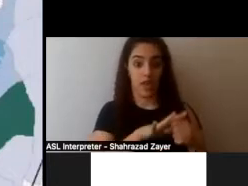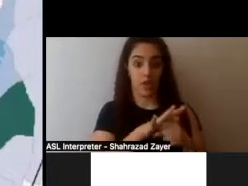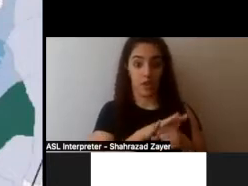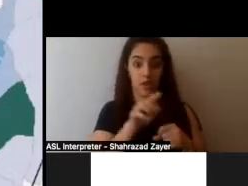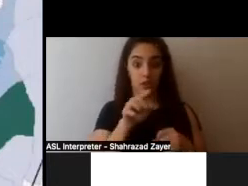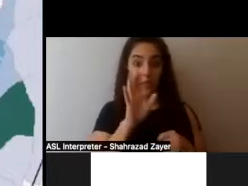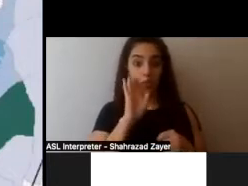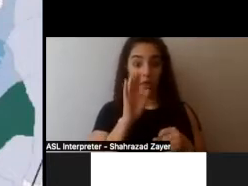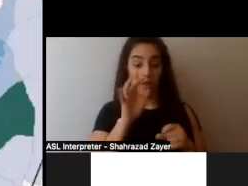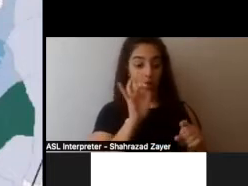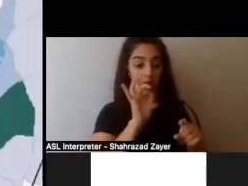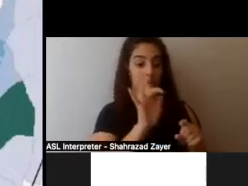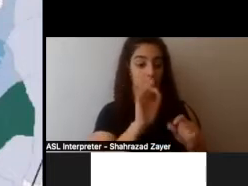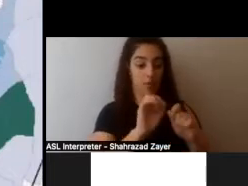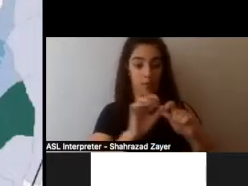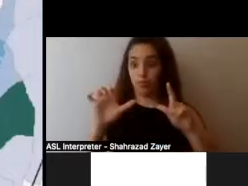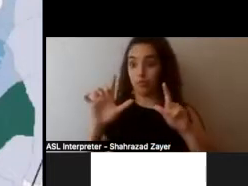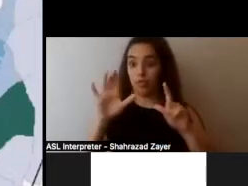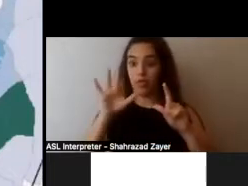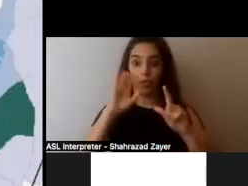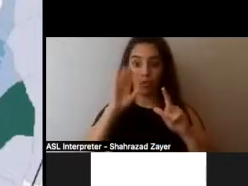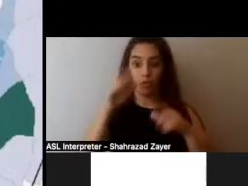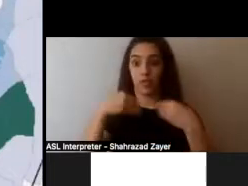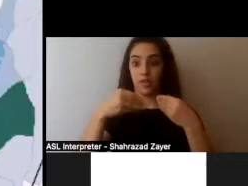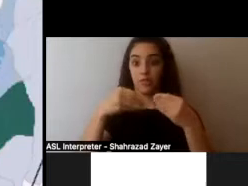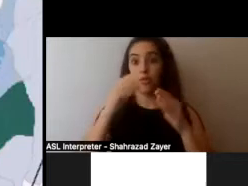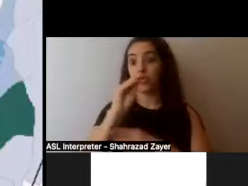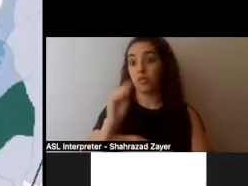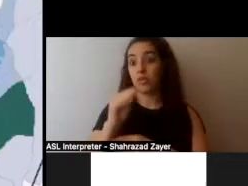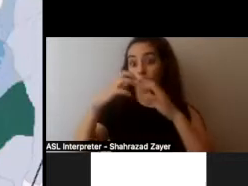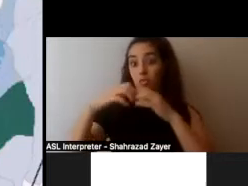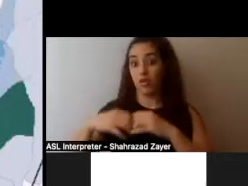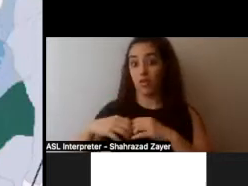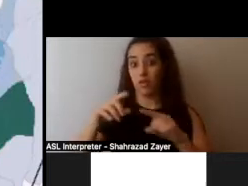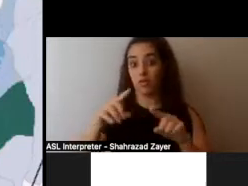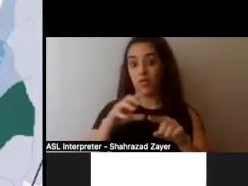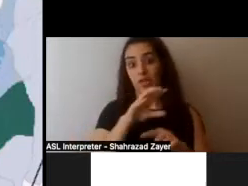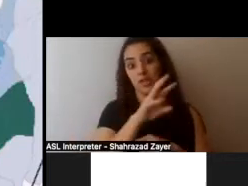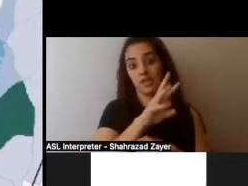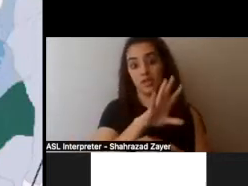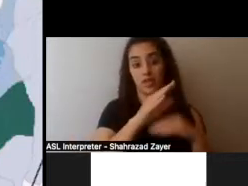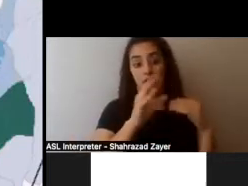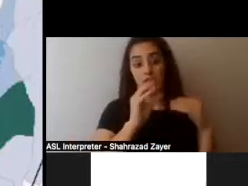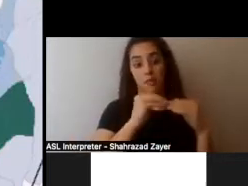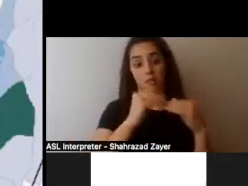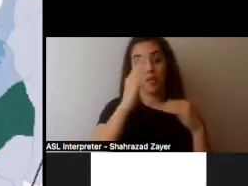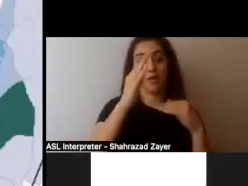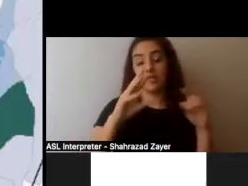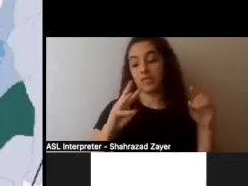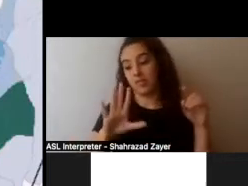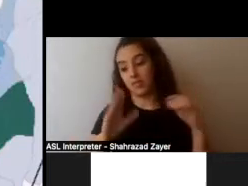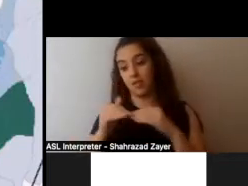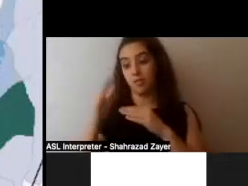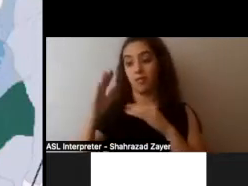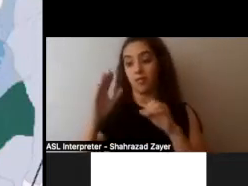will give you the percentage breakdown of those age 60 plus, 65, 75, 80, 85 plus. And it's written